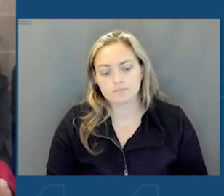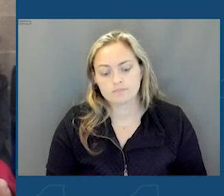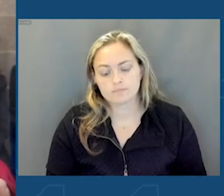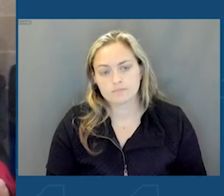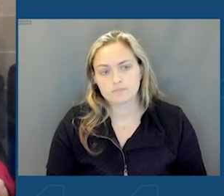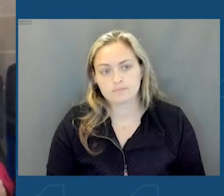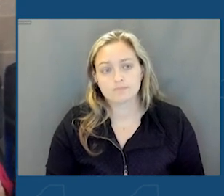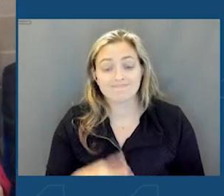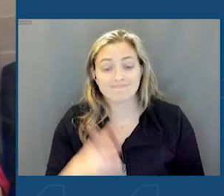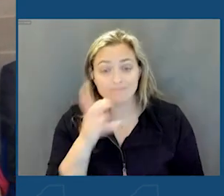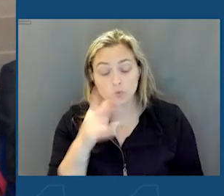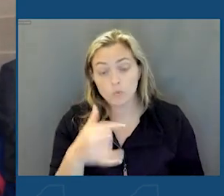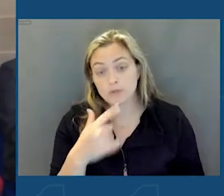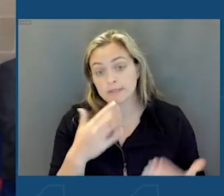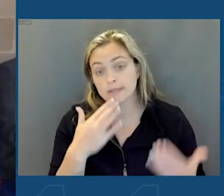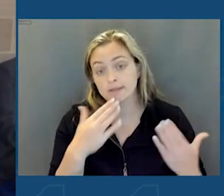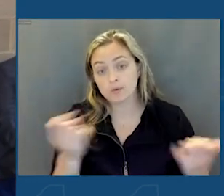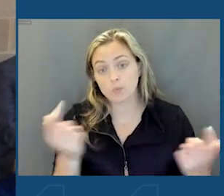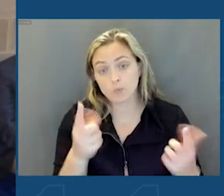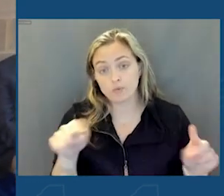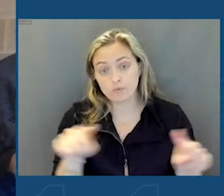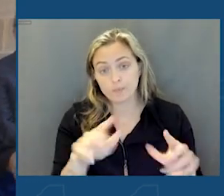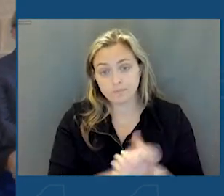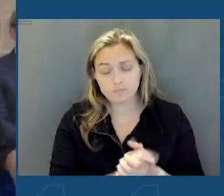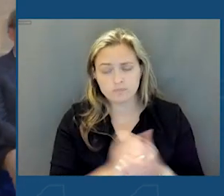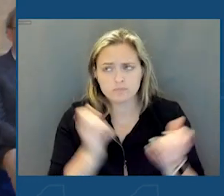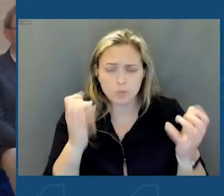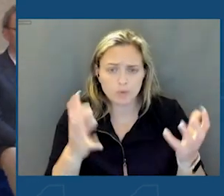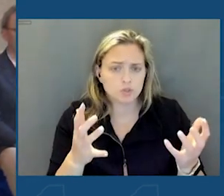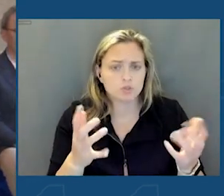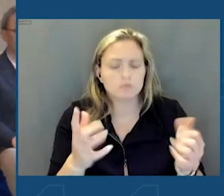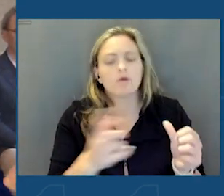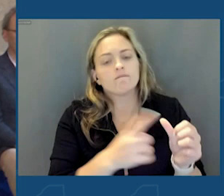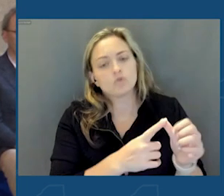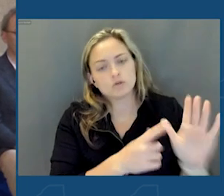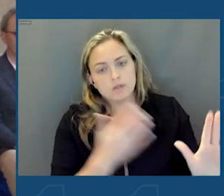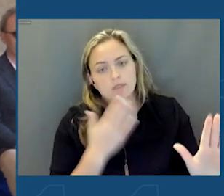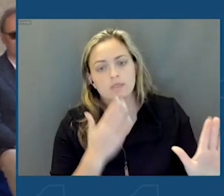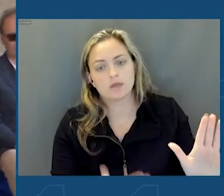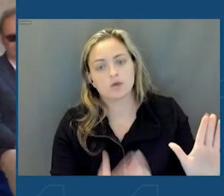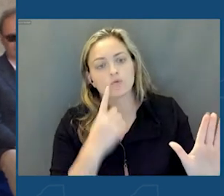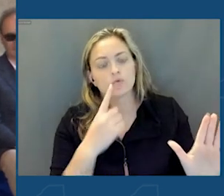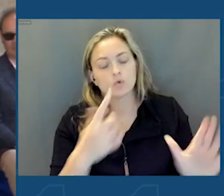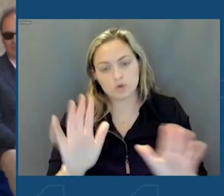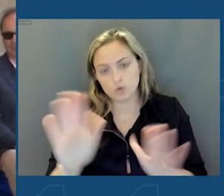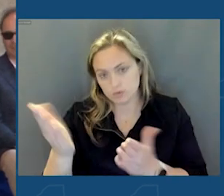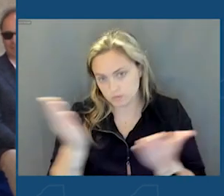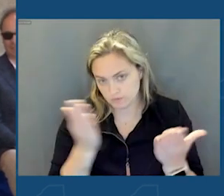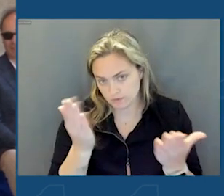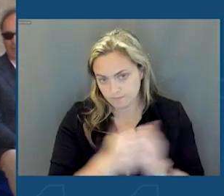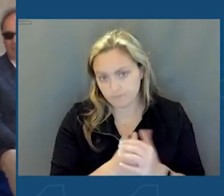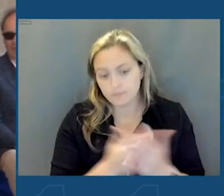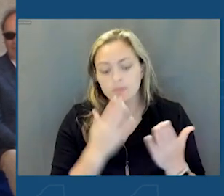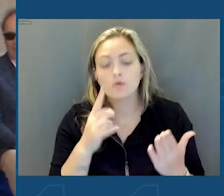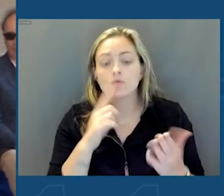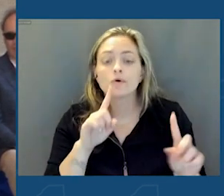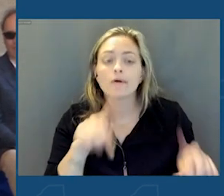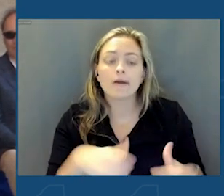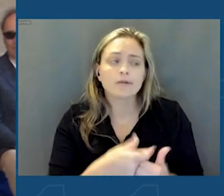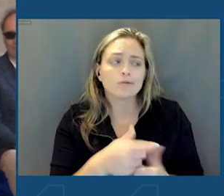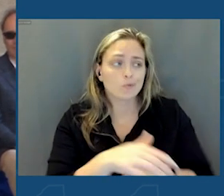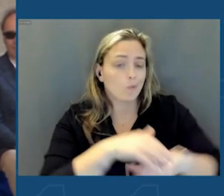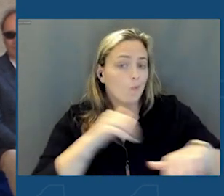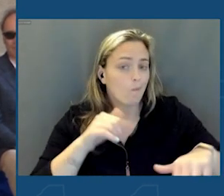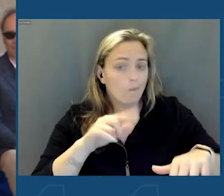Listen, we want to thank all of you so much. First of all, thank you for your service. Thank you for answering the call to